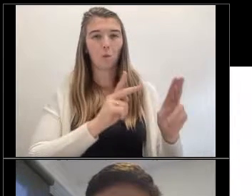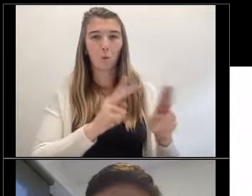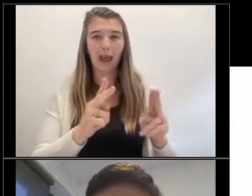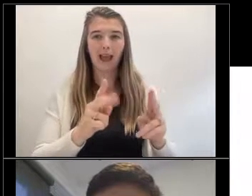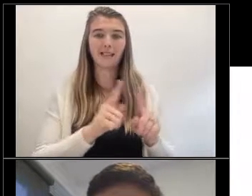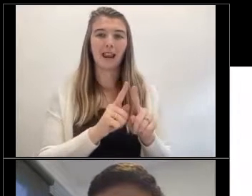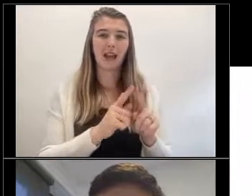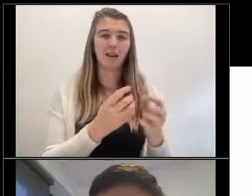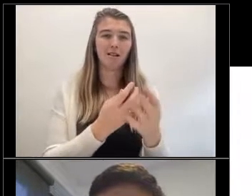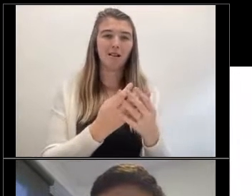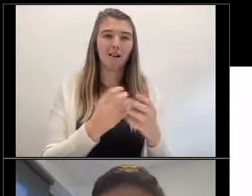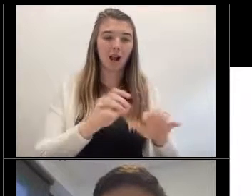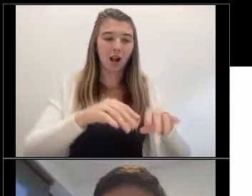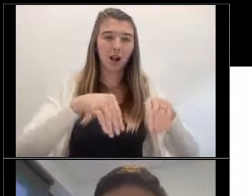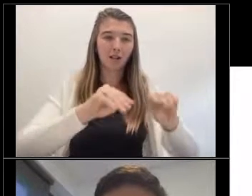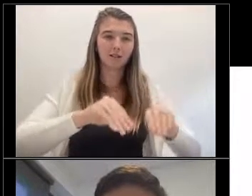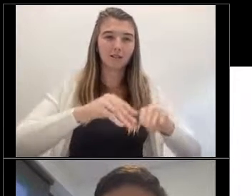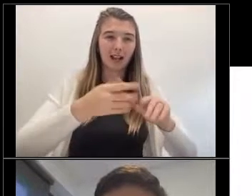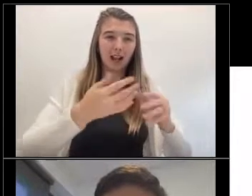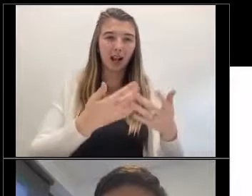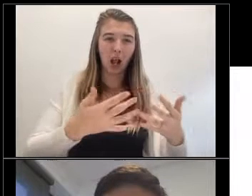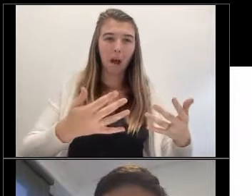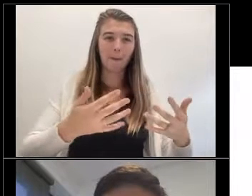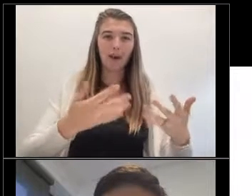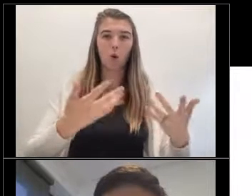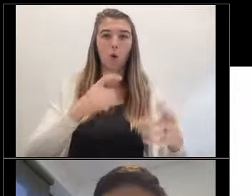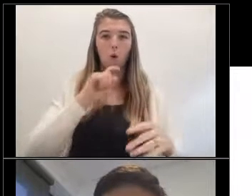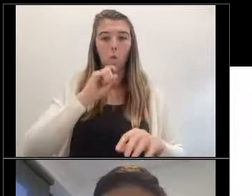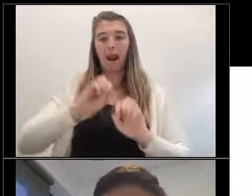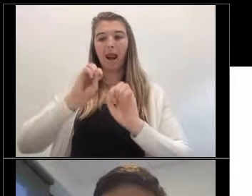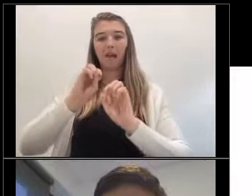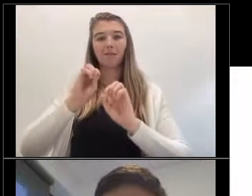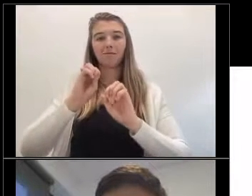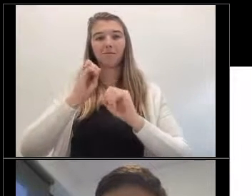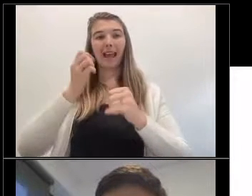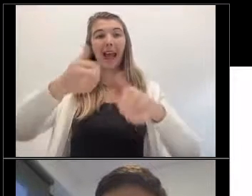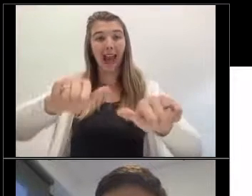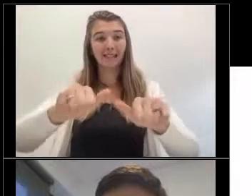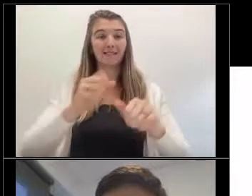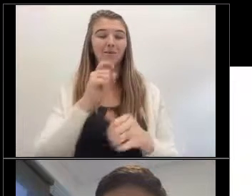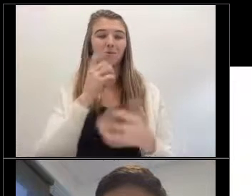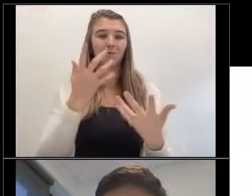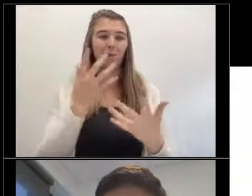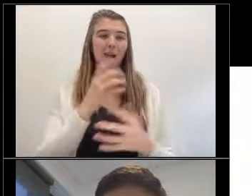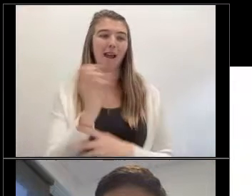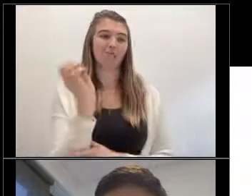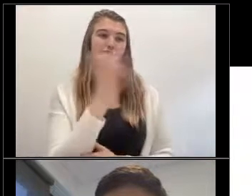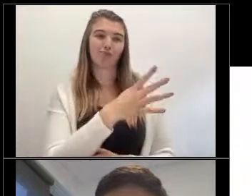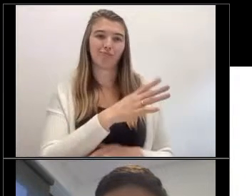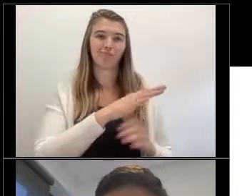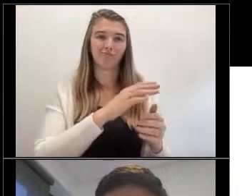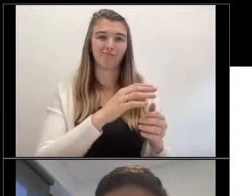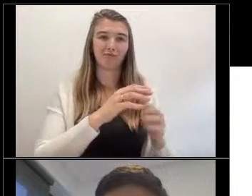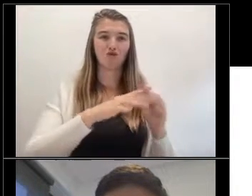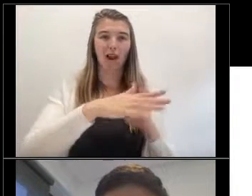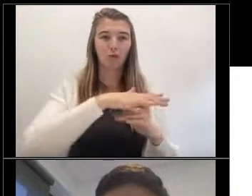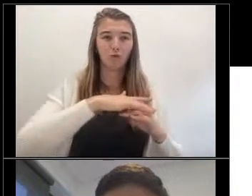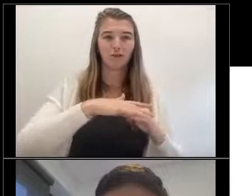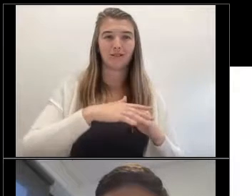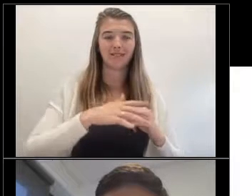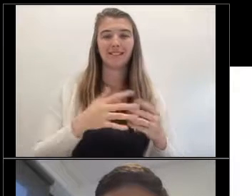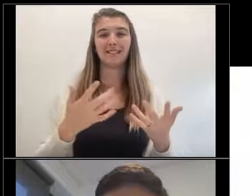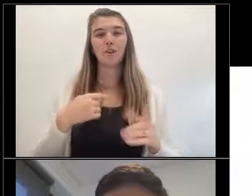things like that. And finally they will end up on the landfill. So what we're trying to do is do whatever we can to divert